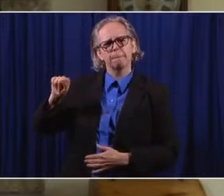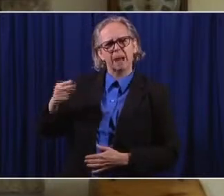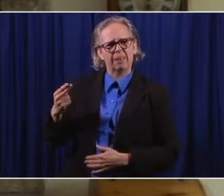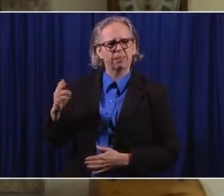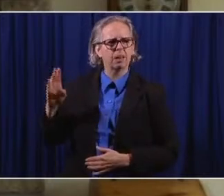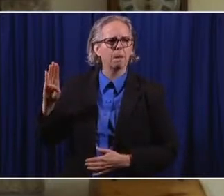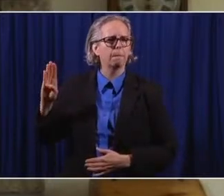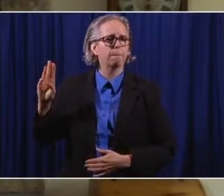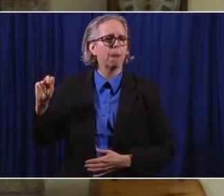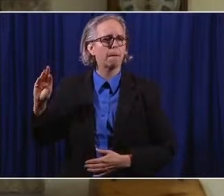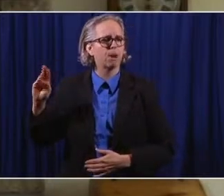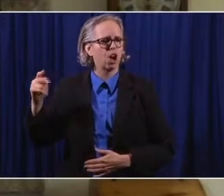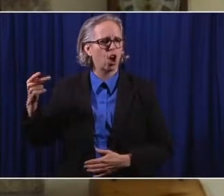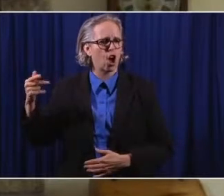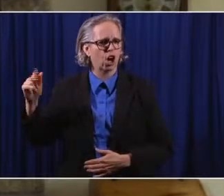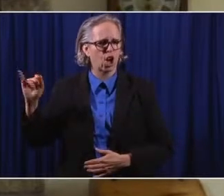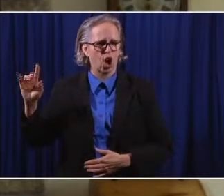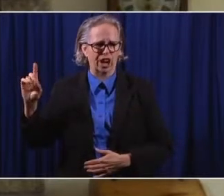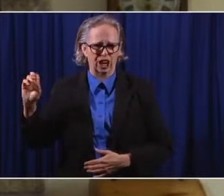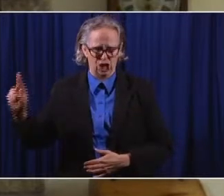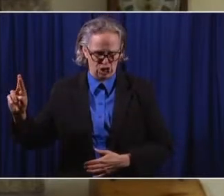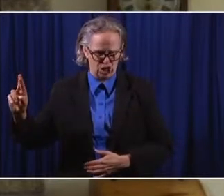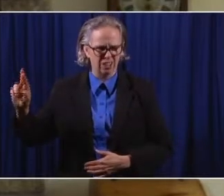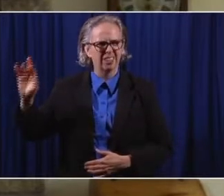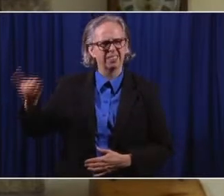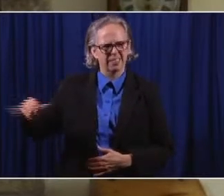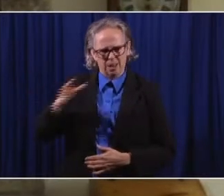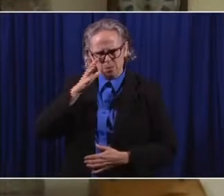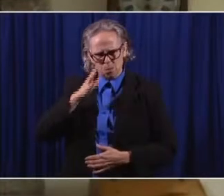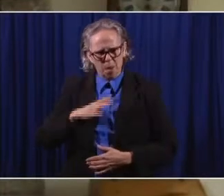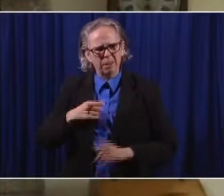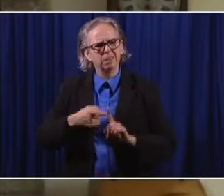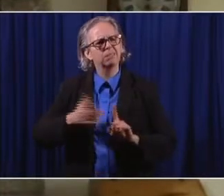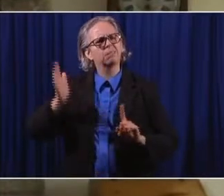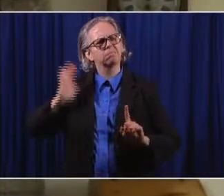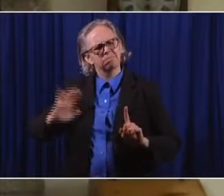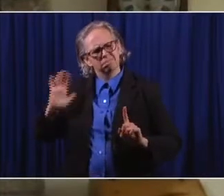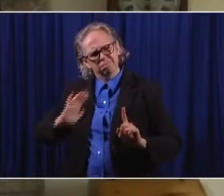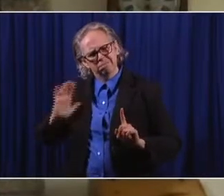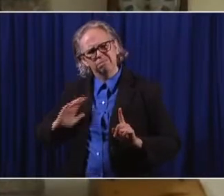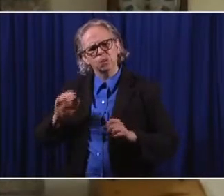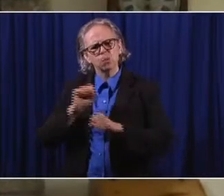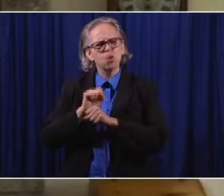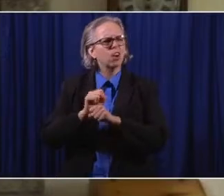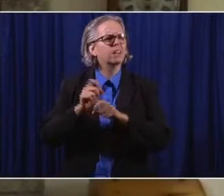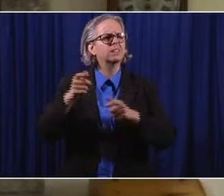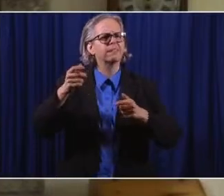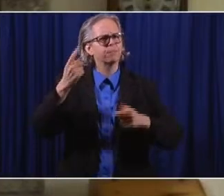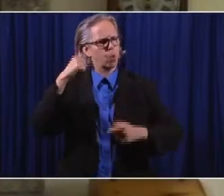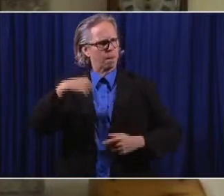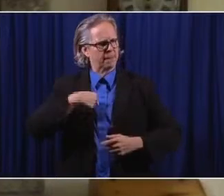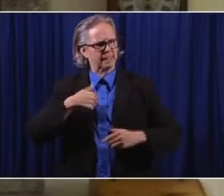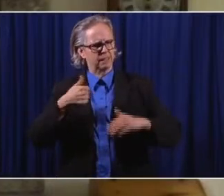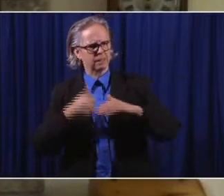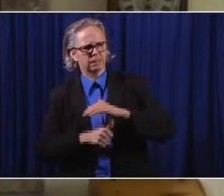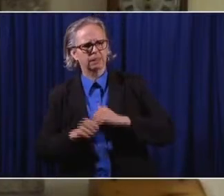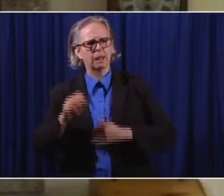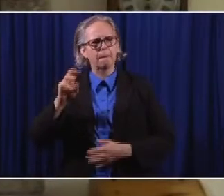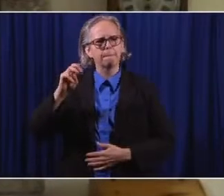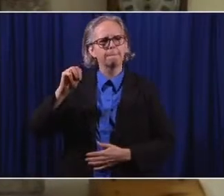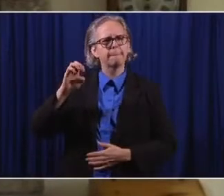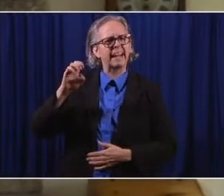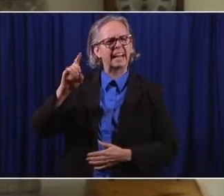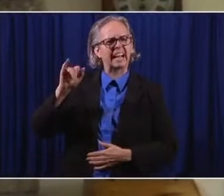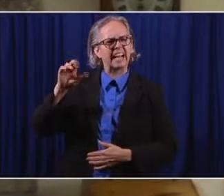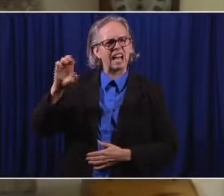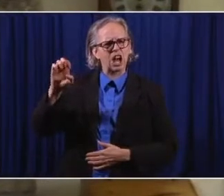Beth worked for me as a nurse analyst at the Medicare fraud unit of the Attorney General's office.